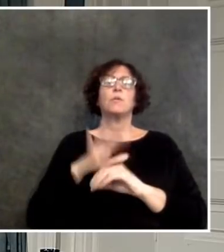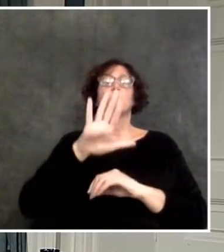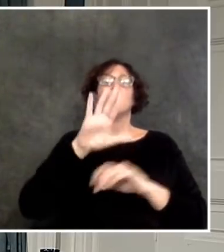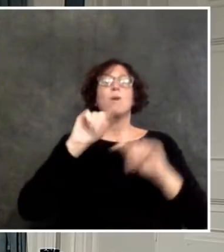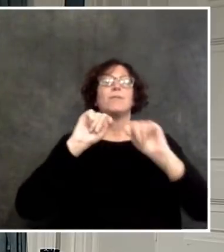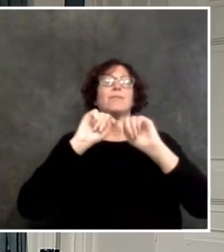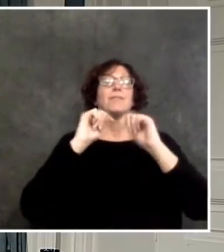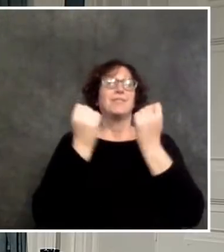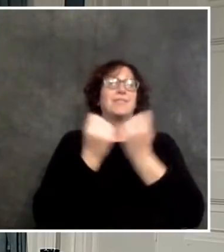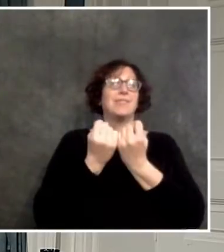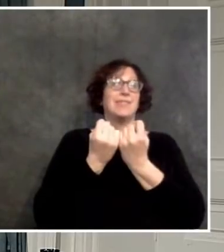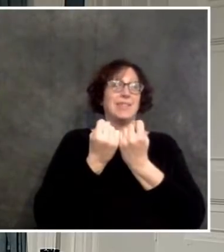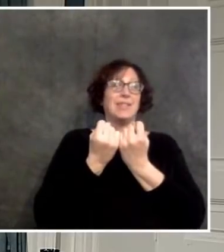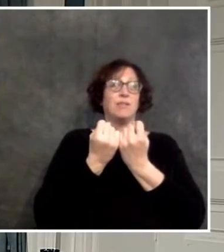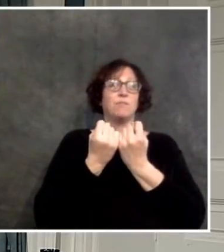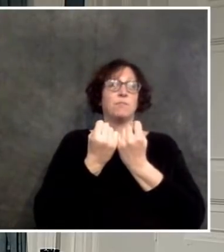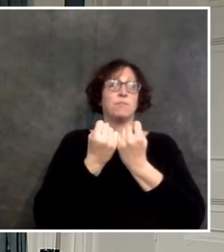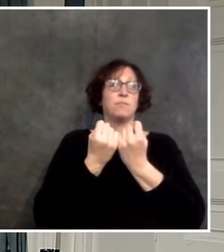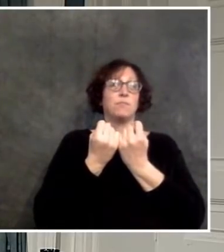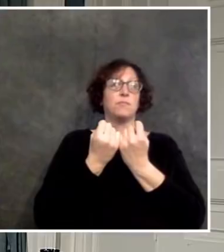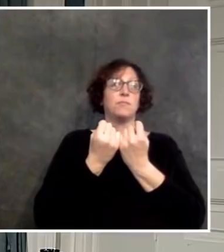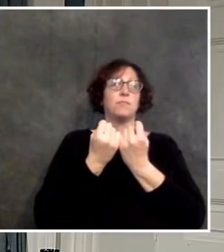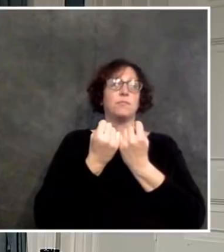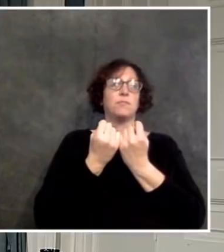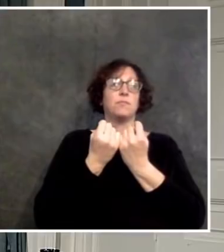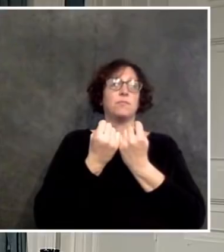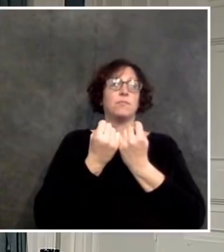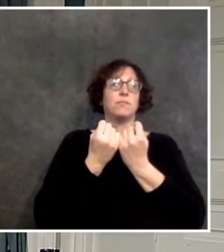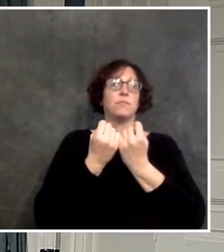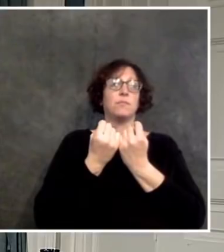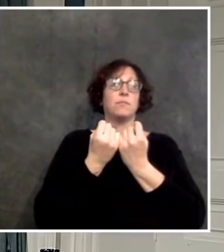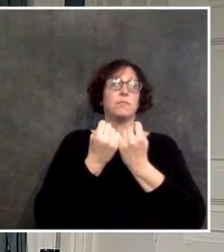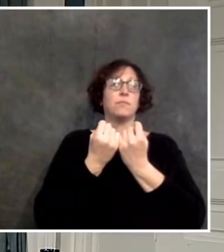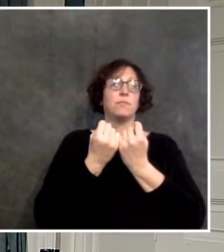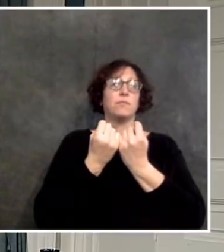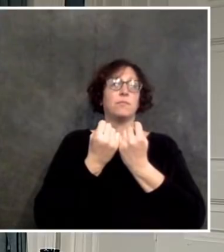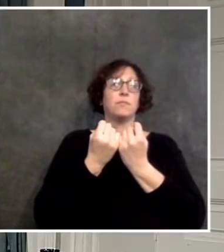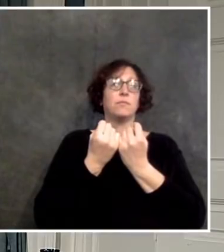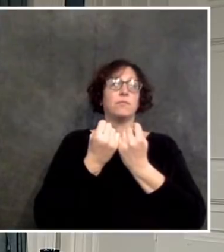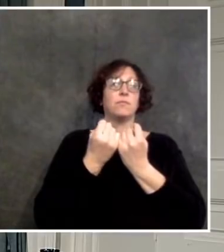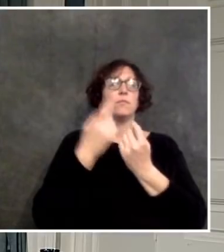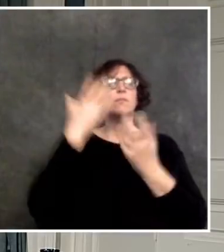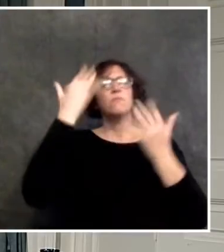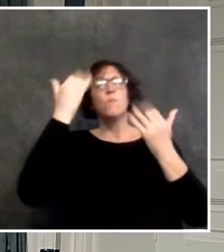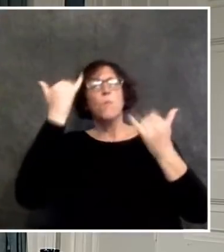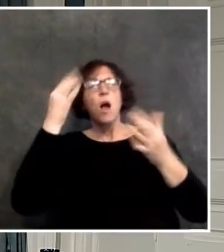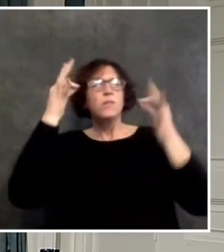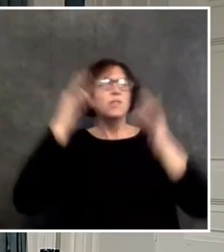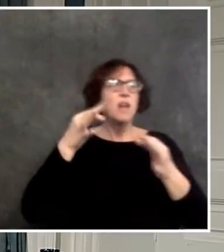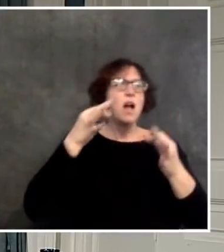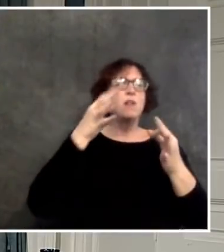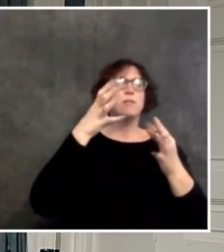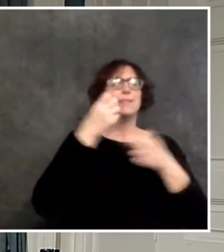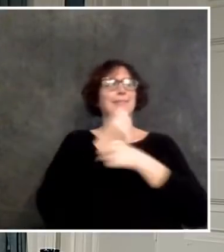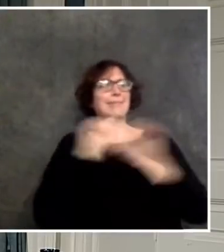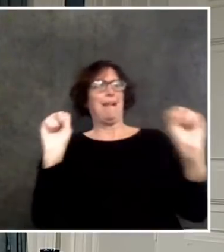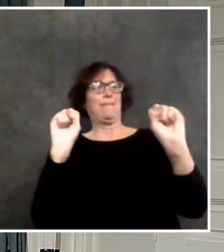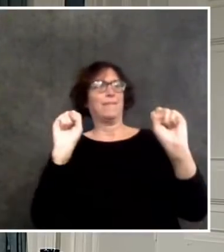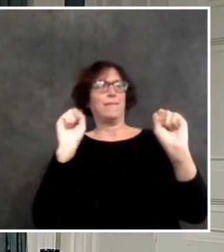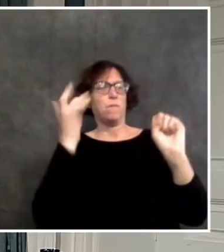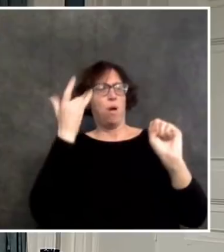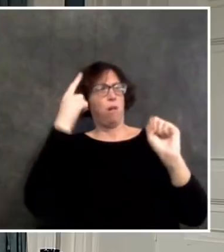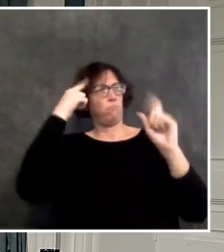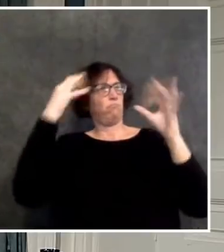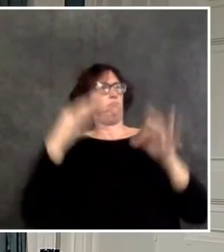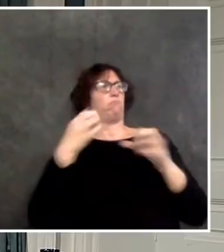caution. And I'm just curious now with kind of the change in the advice on the masks, why a more